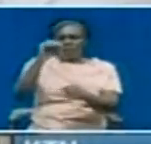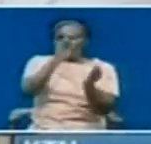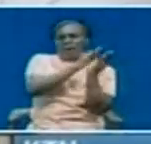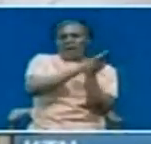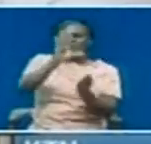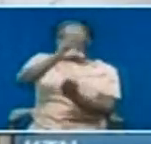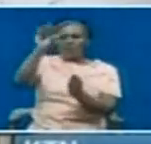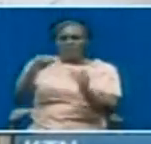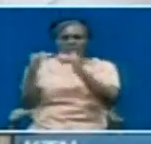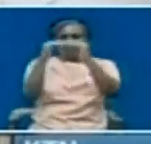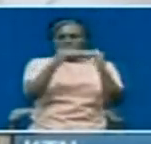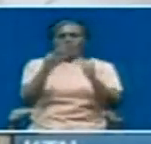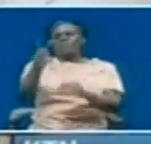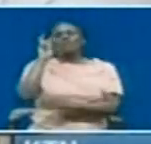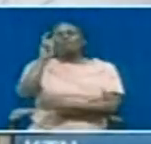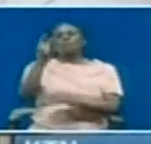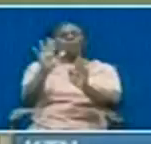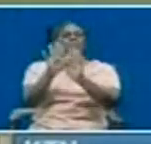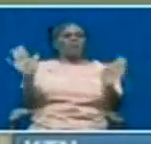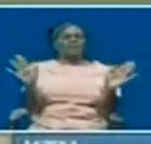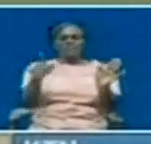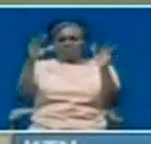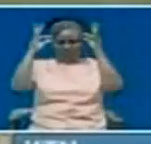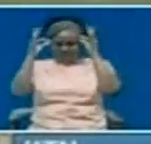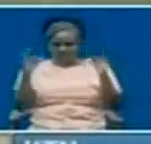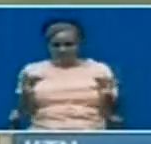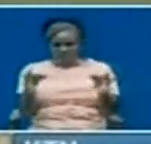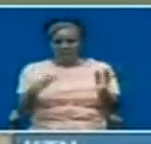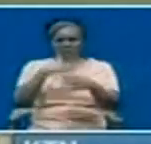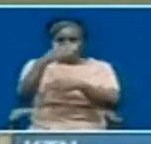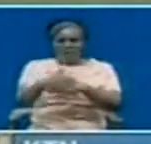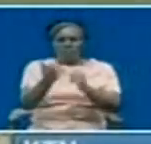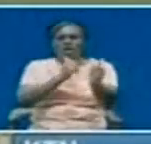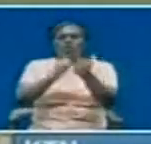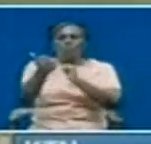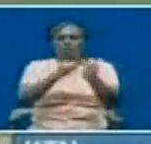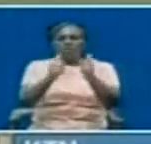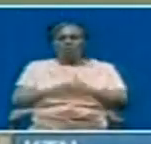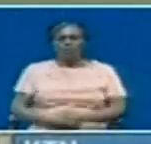Bank treated spectators to an entertaining clash that was decided via post-match penalties.